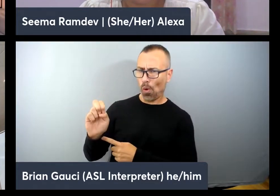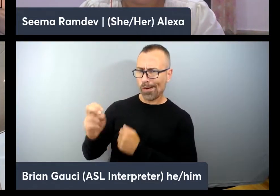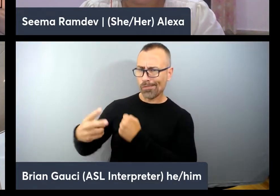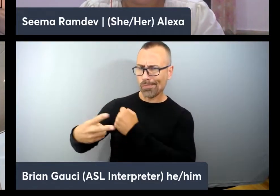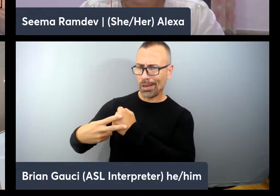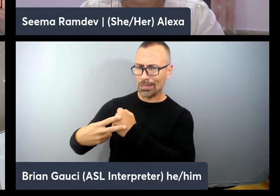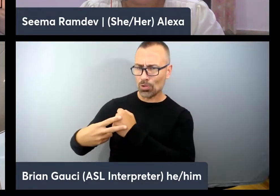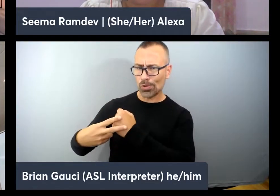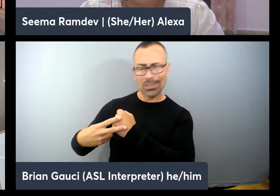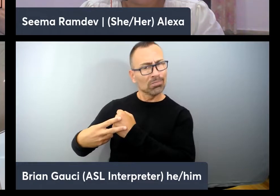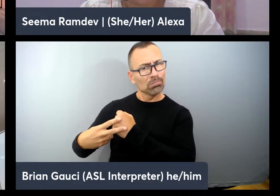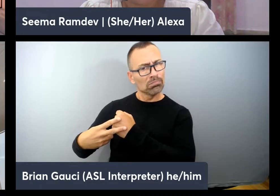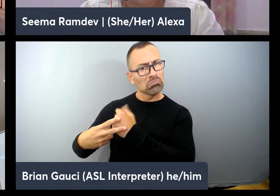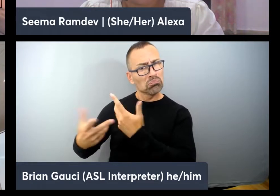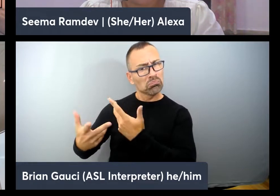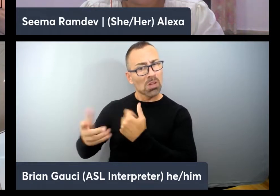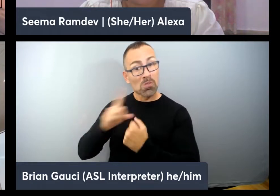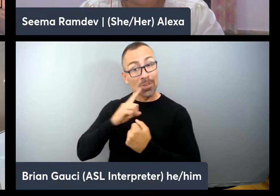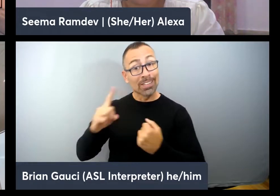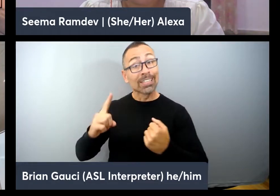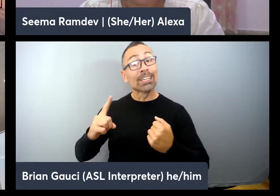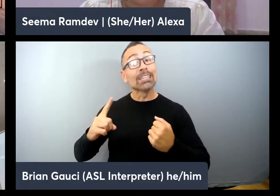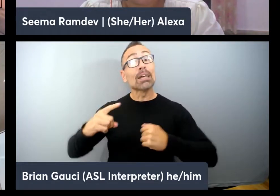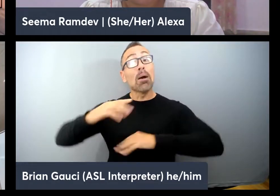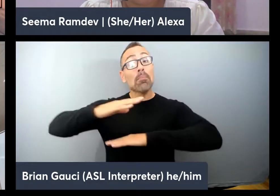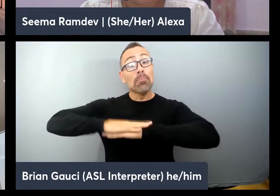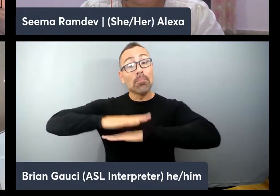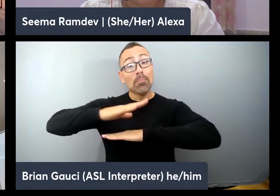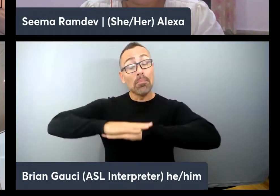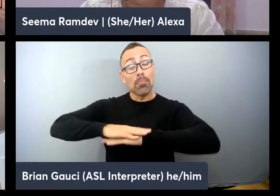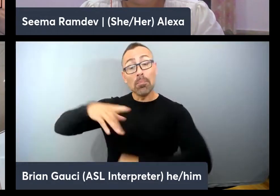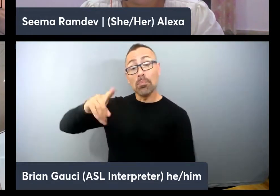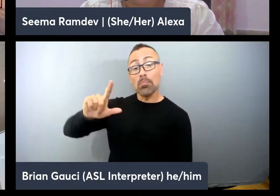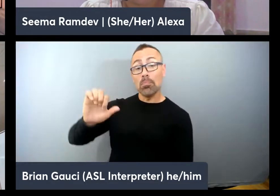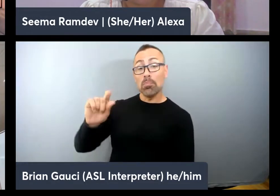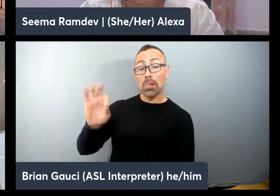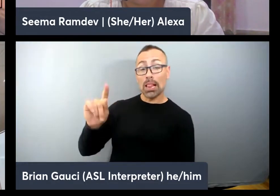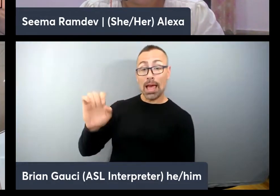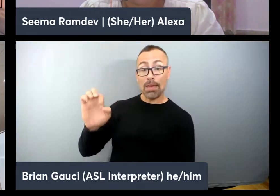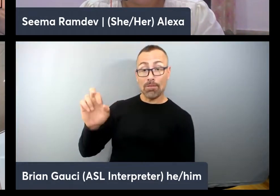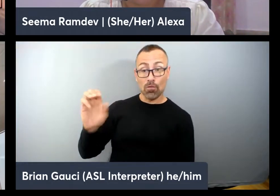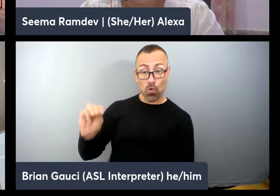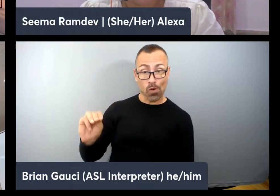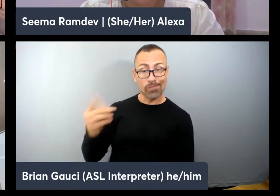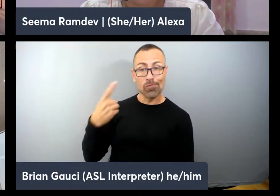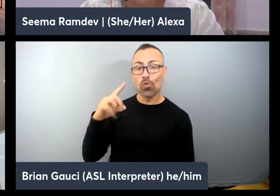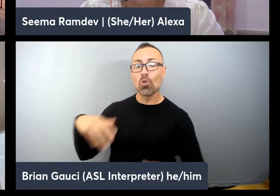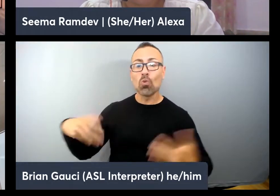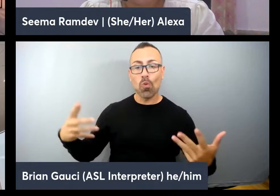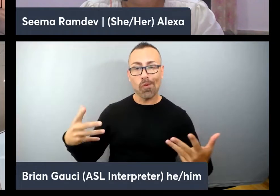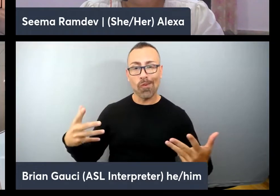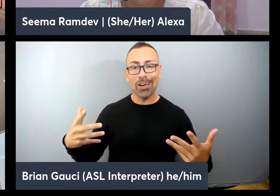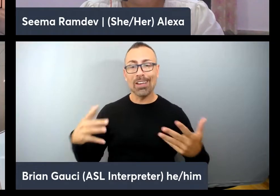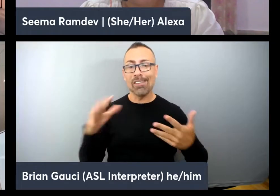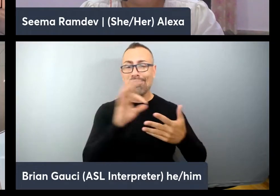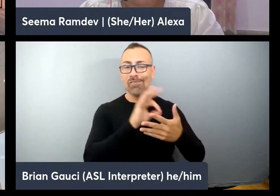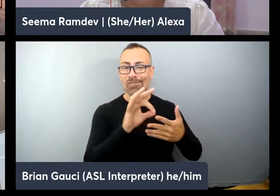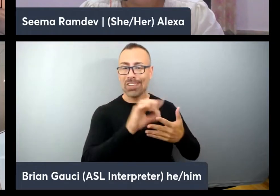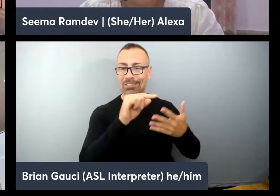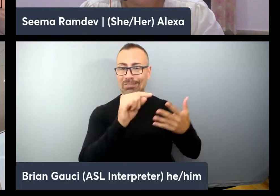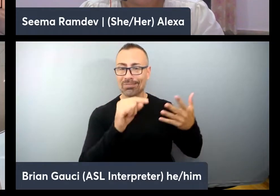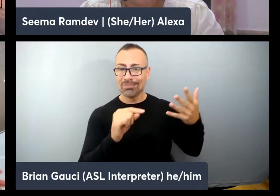that supports management of features. So we've introduced the ability